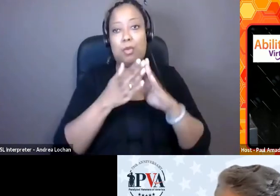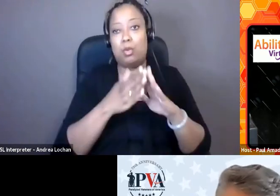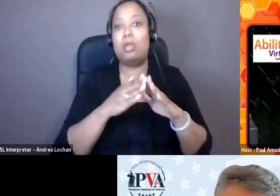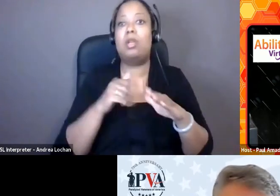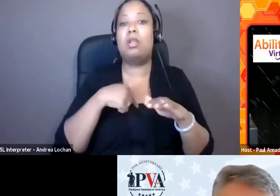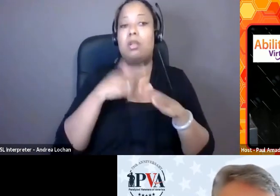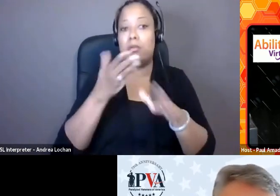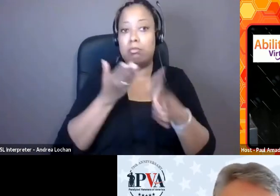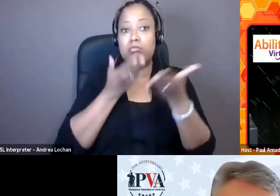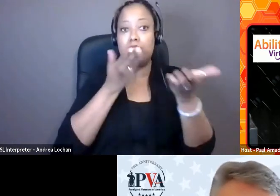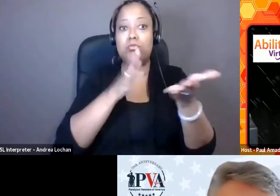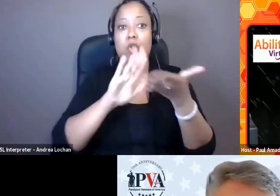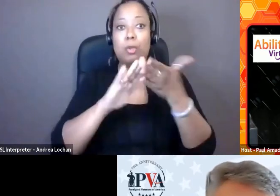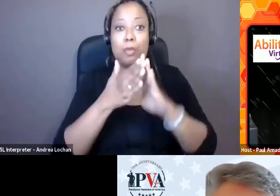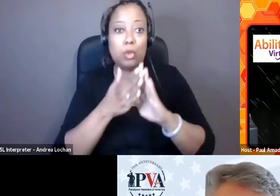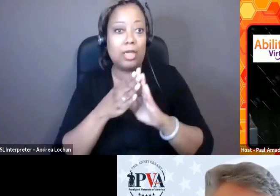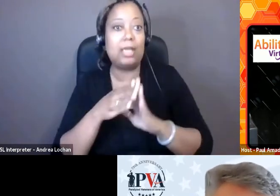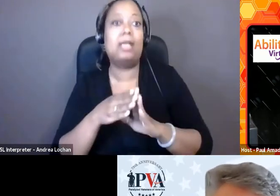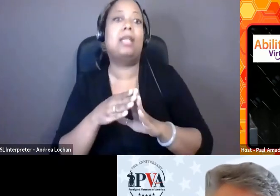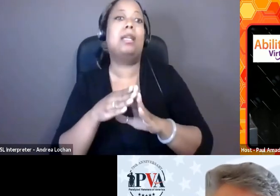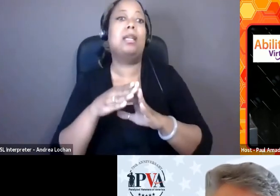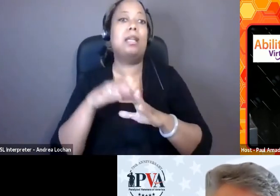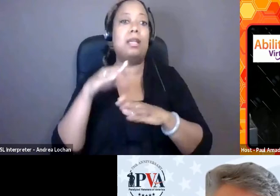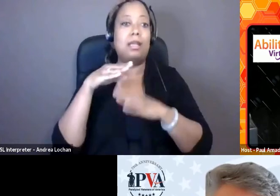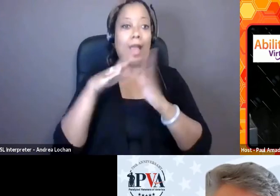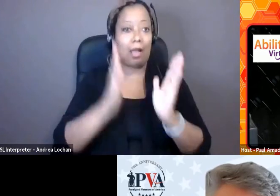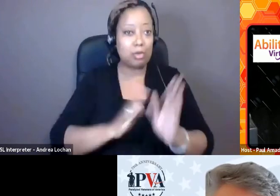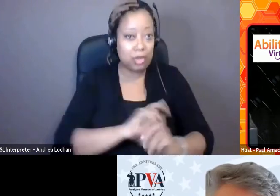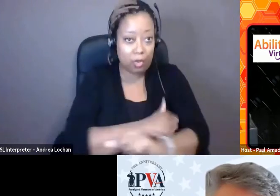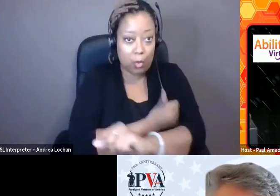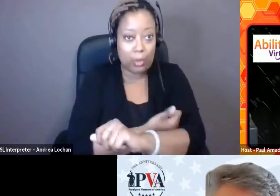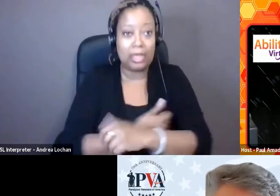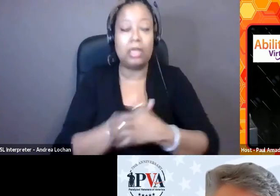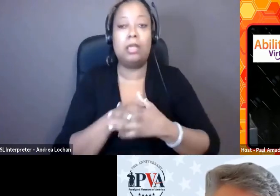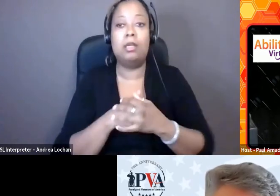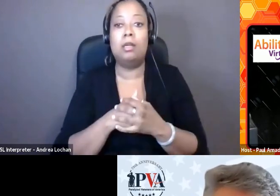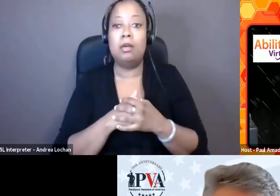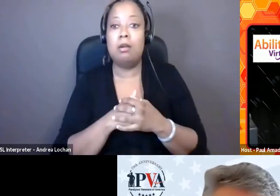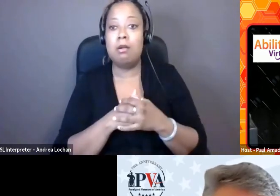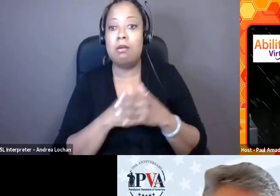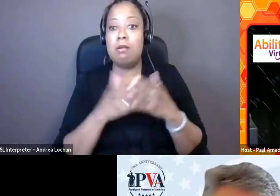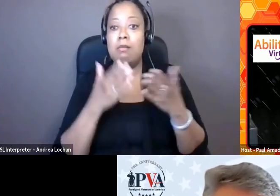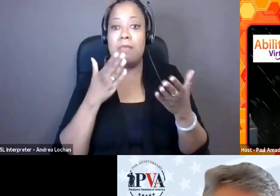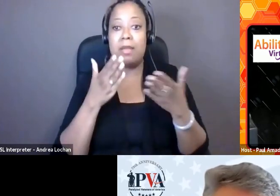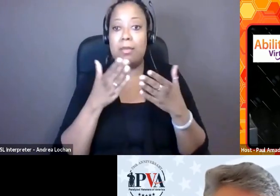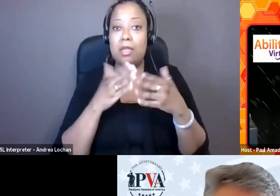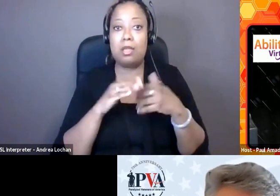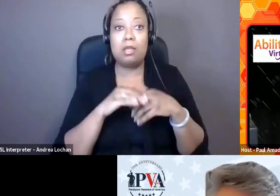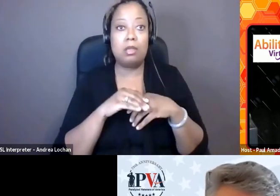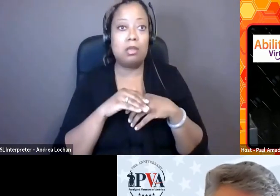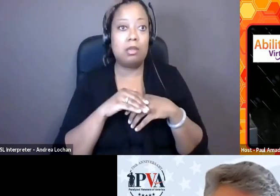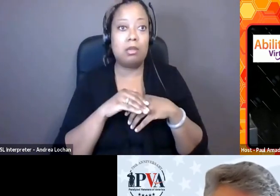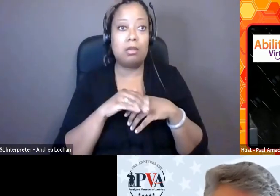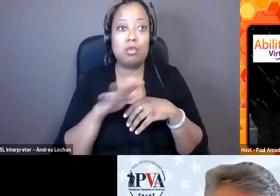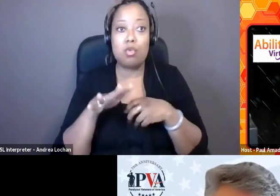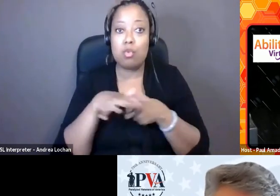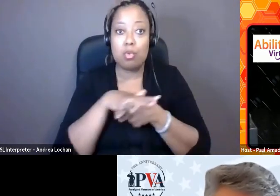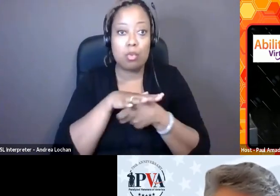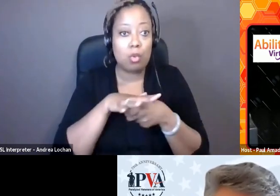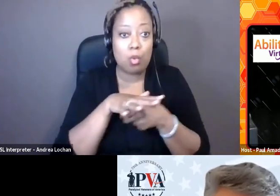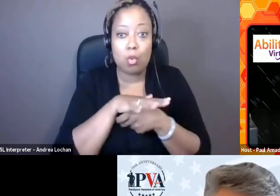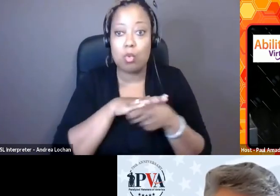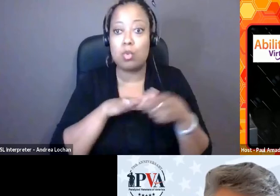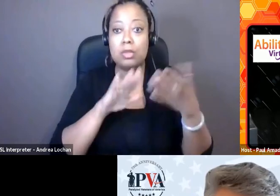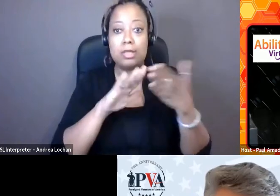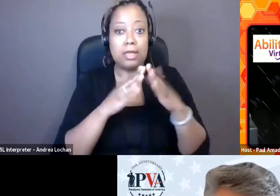to your community housing authority, or maybe the city or local municipality might have